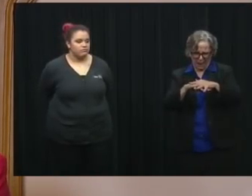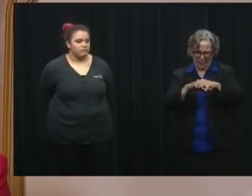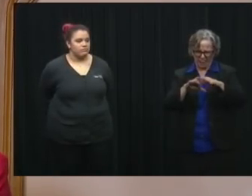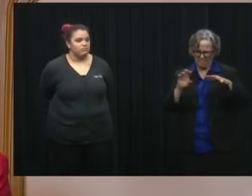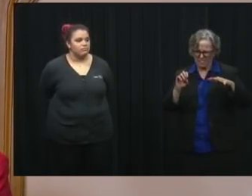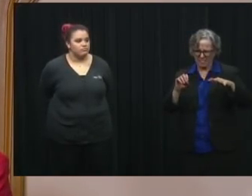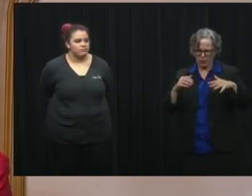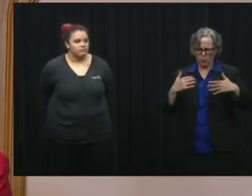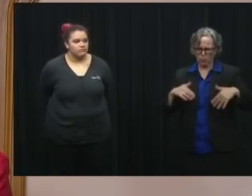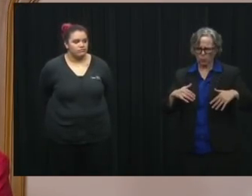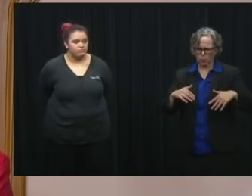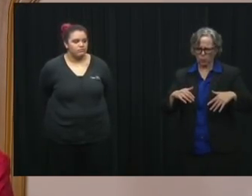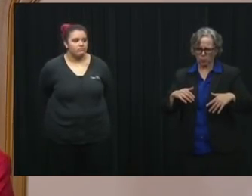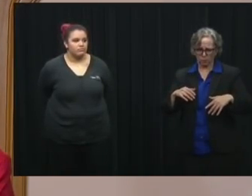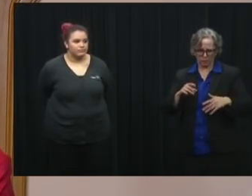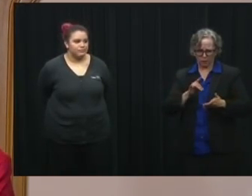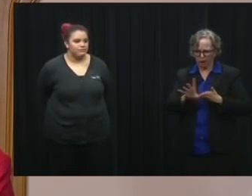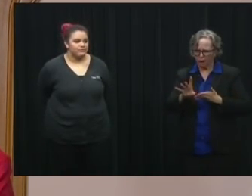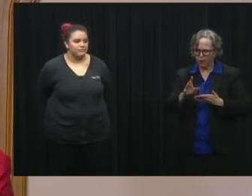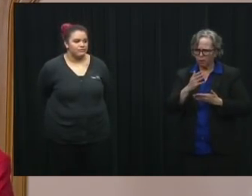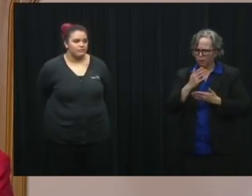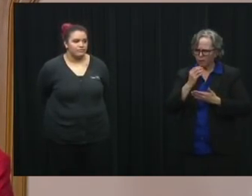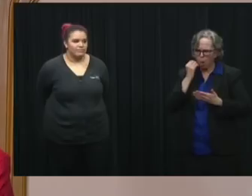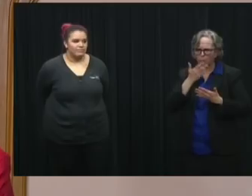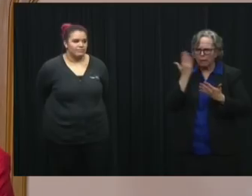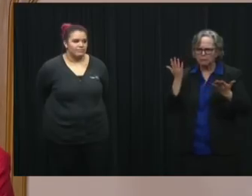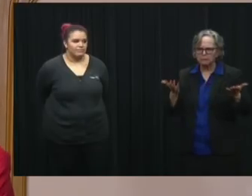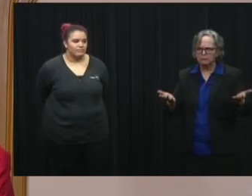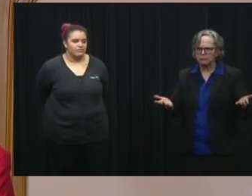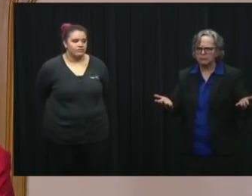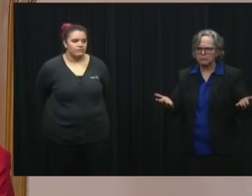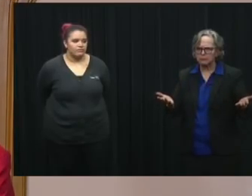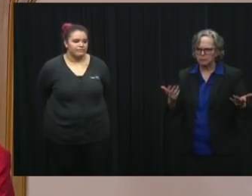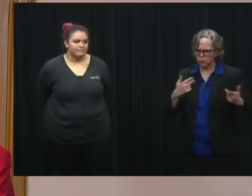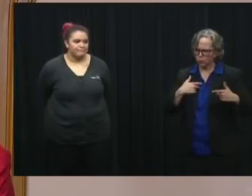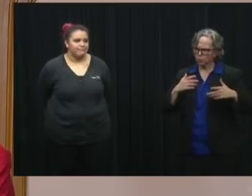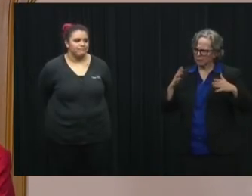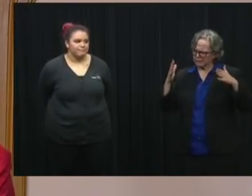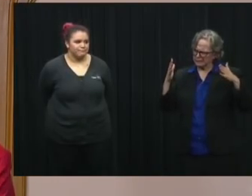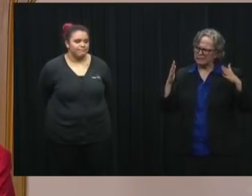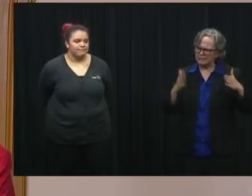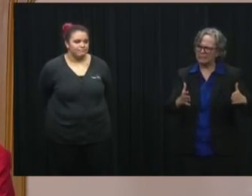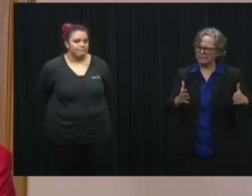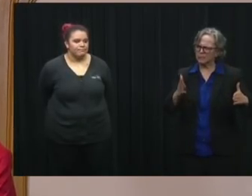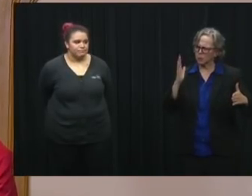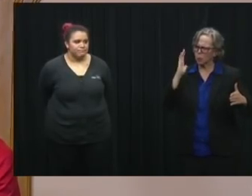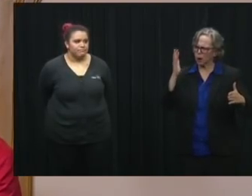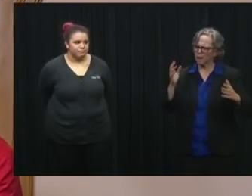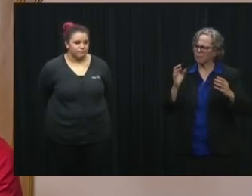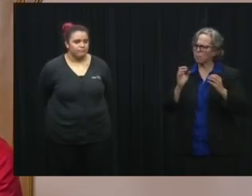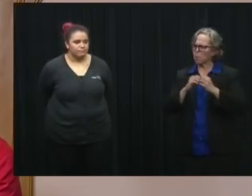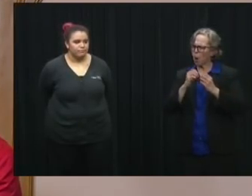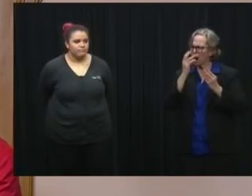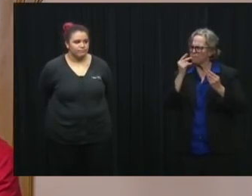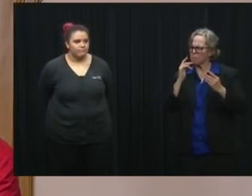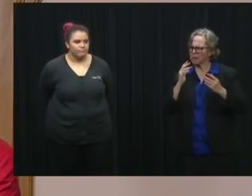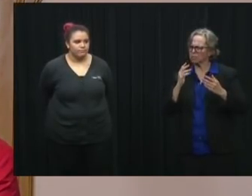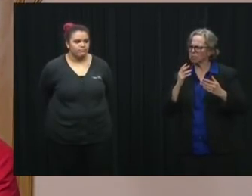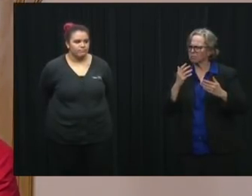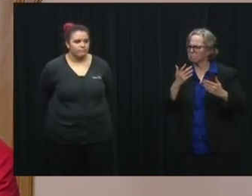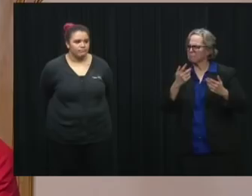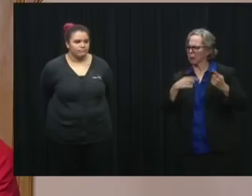out. So we are working on that, and we'll have more coming. But it is